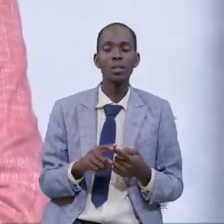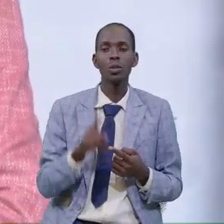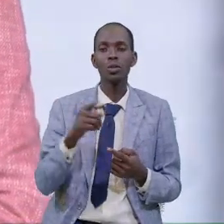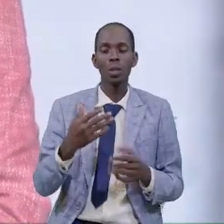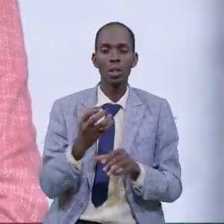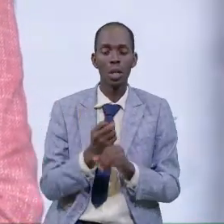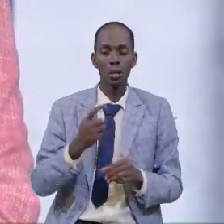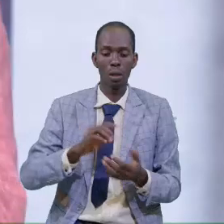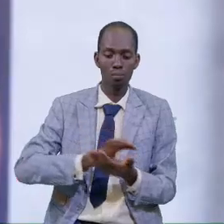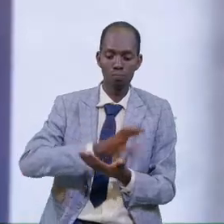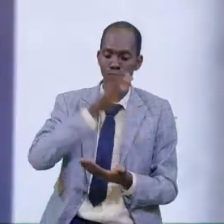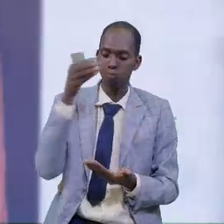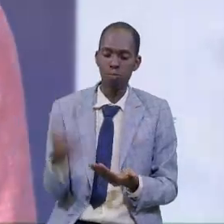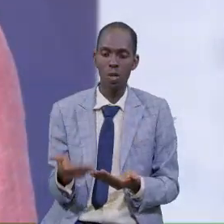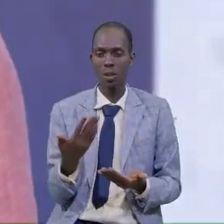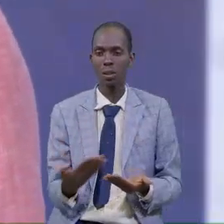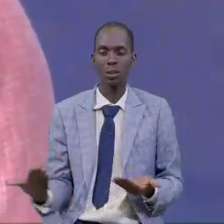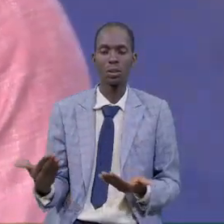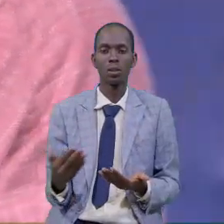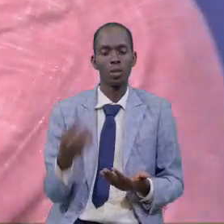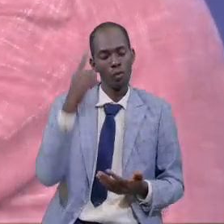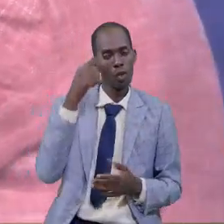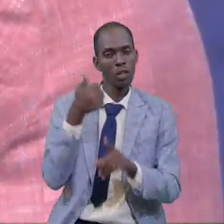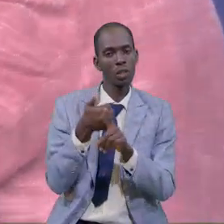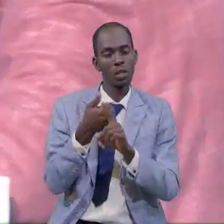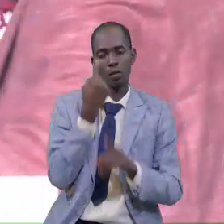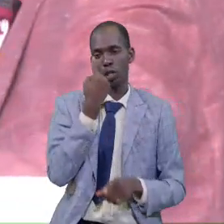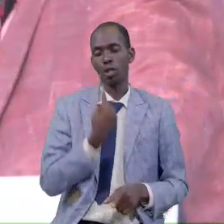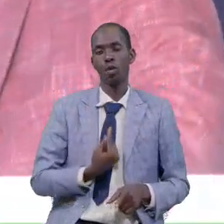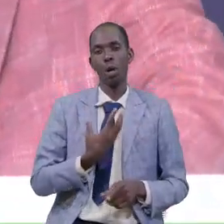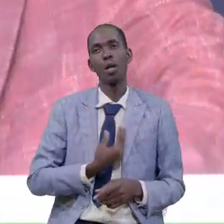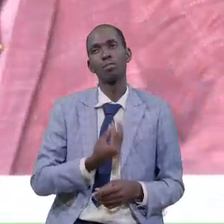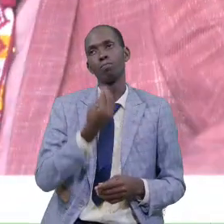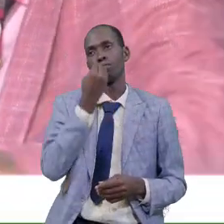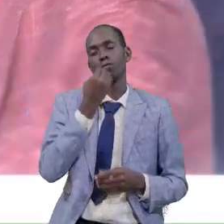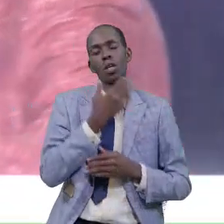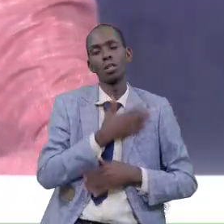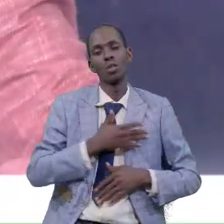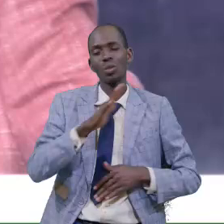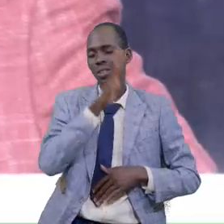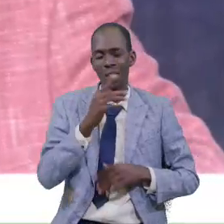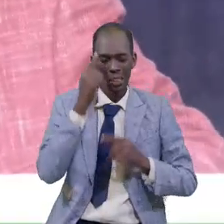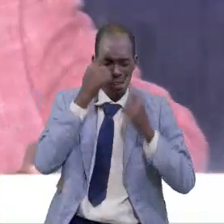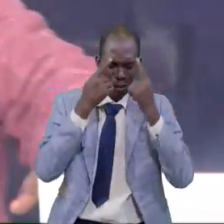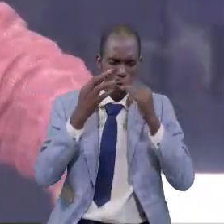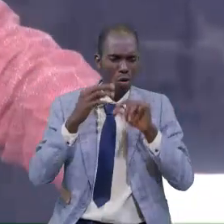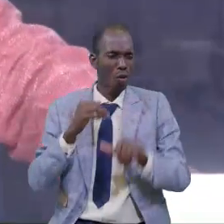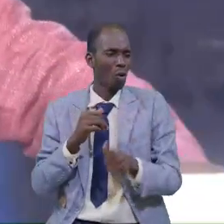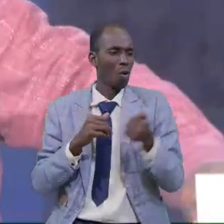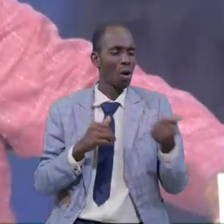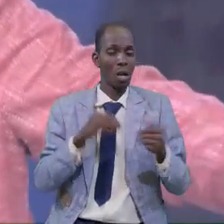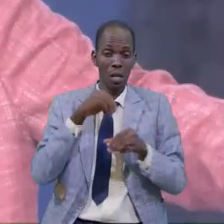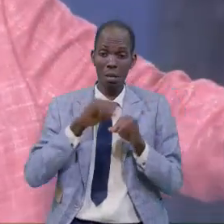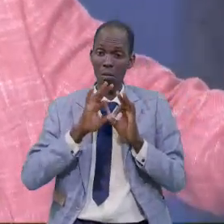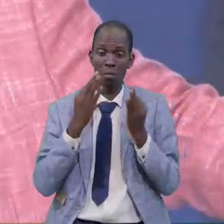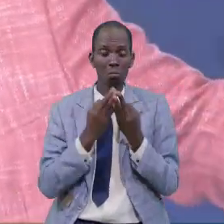in your mouth. And you never think of the need of others in the family. Others are hungry in the family. Others